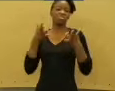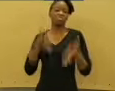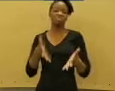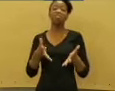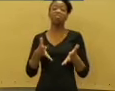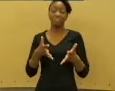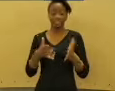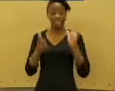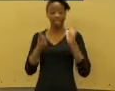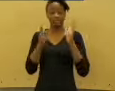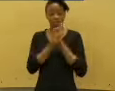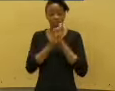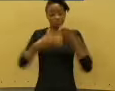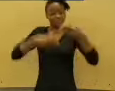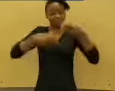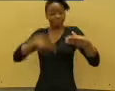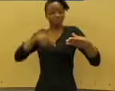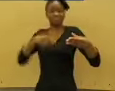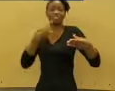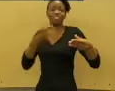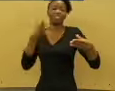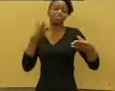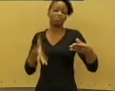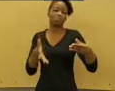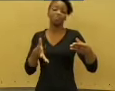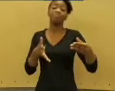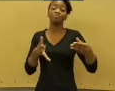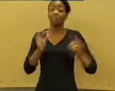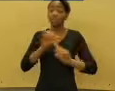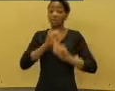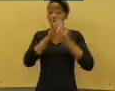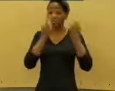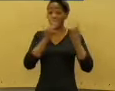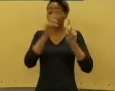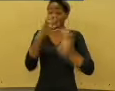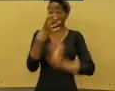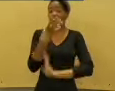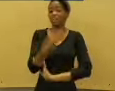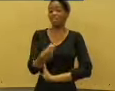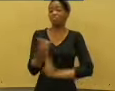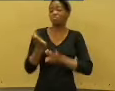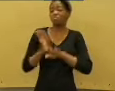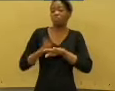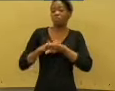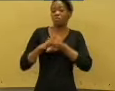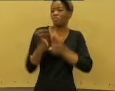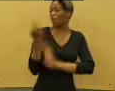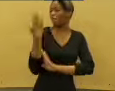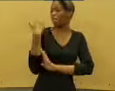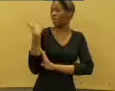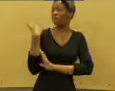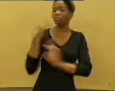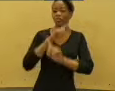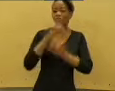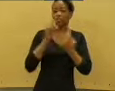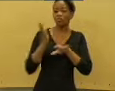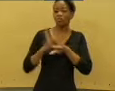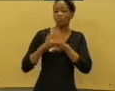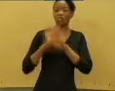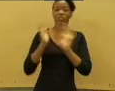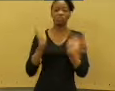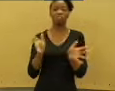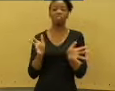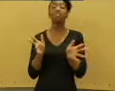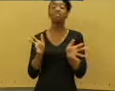legal documentation may say. But there will be other questions that come up and that have come up in the past that need to be dealt with